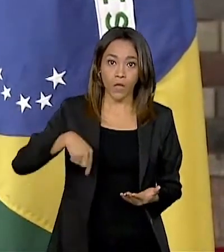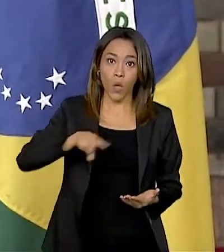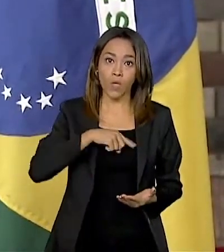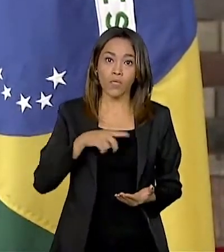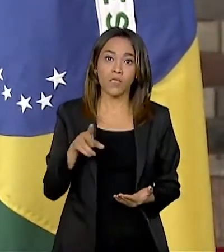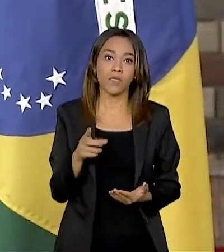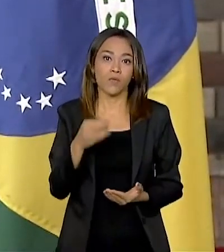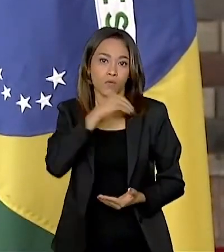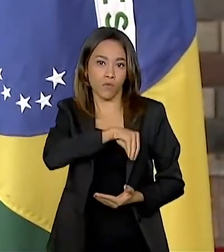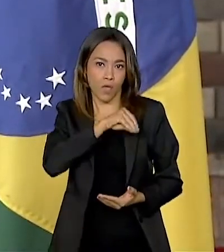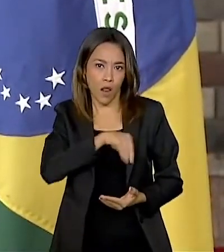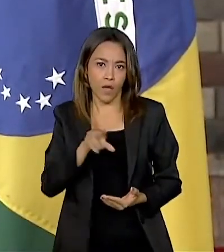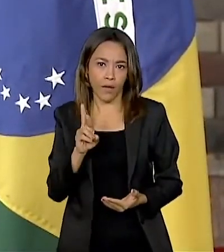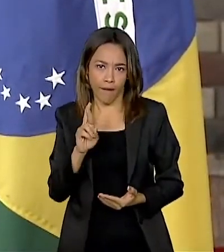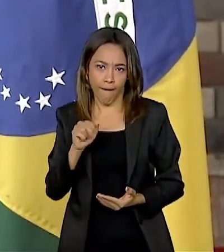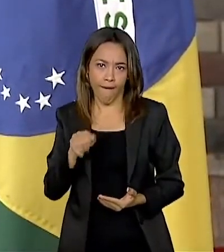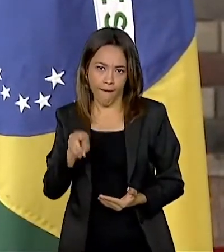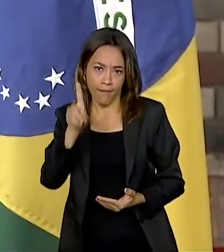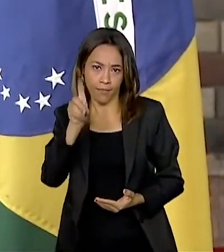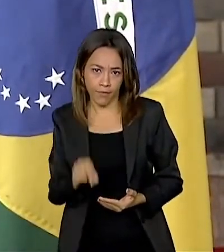capita está crescendo.